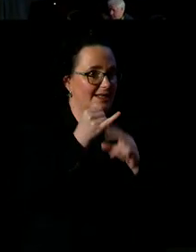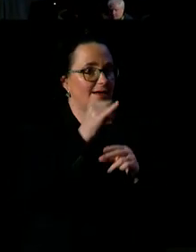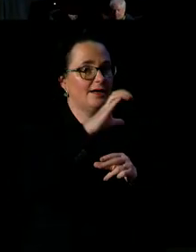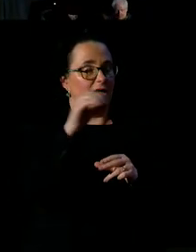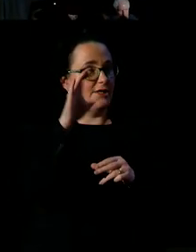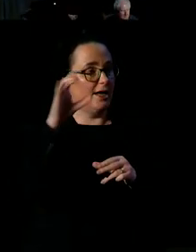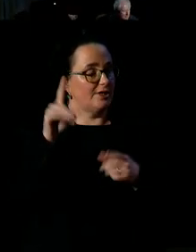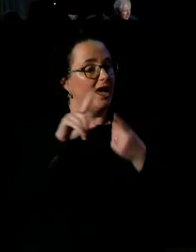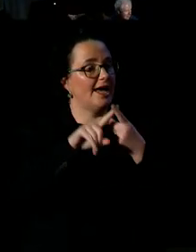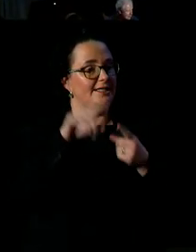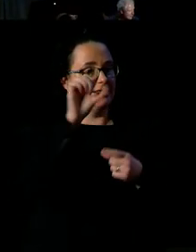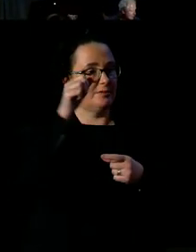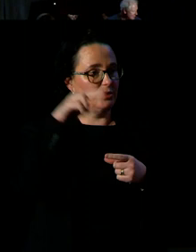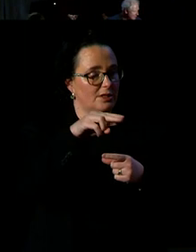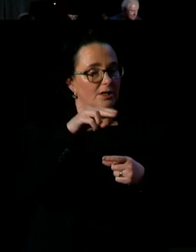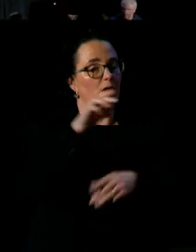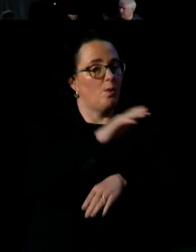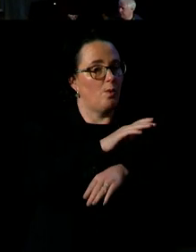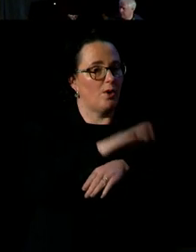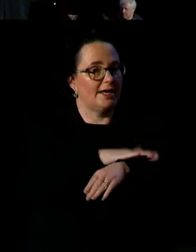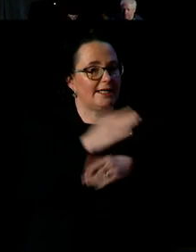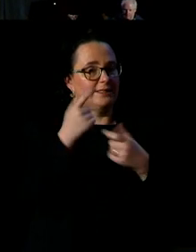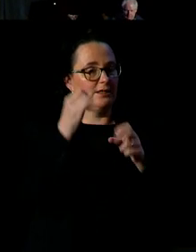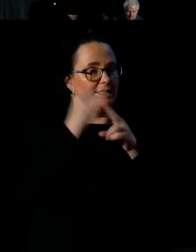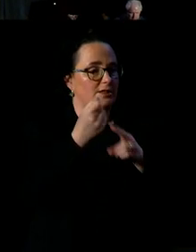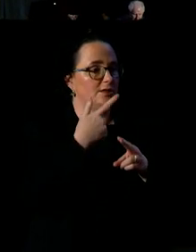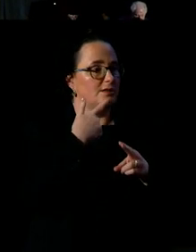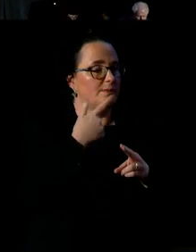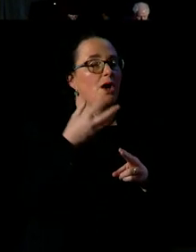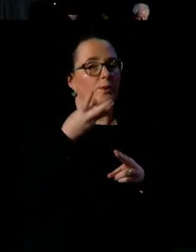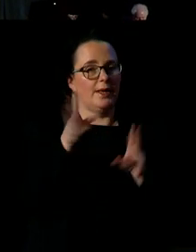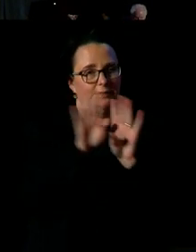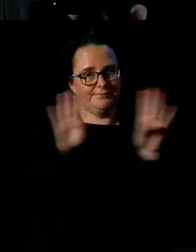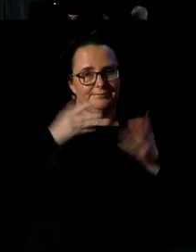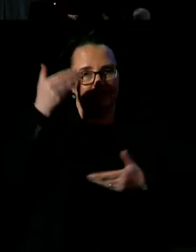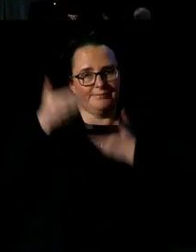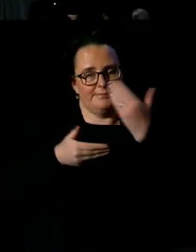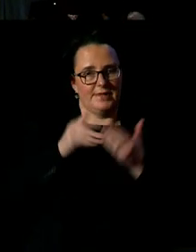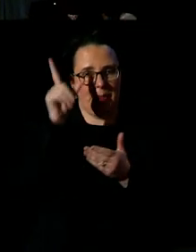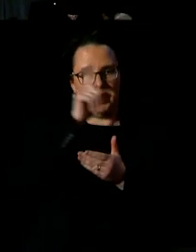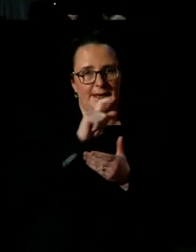School, Walkingstown, Dublin, to read from the Scroll of Names.